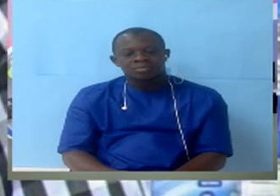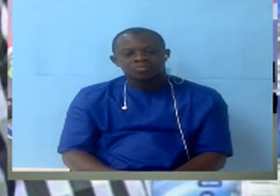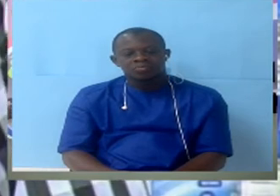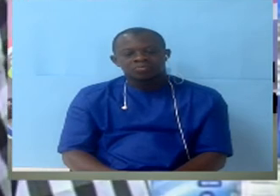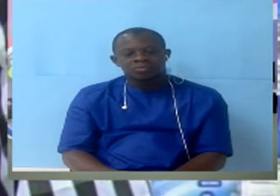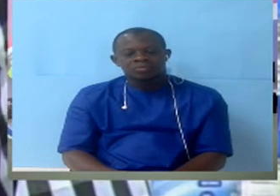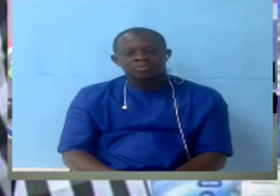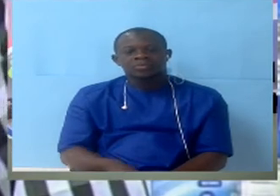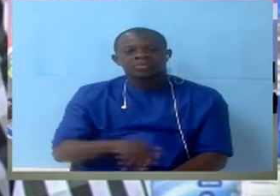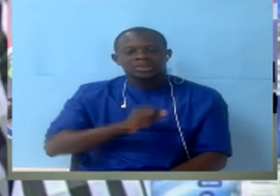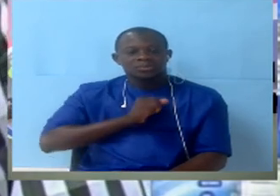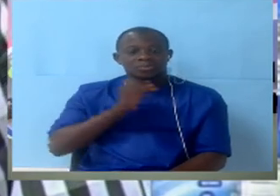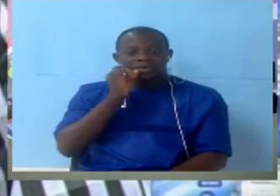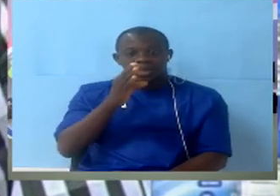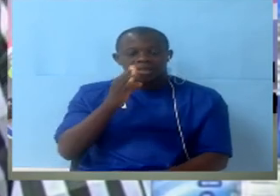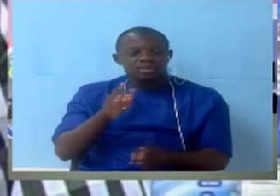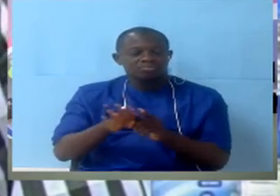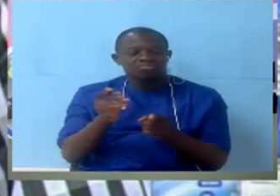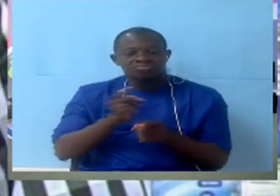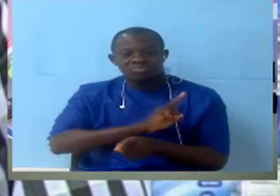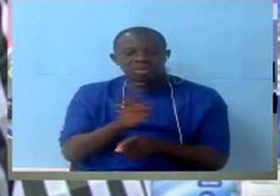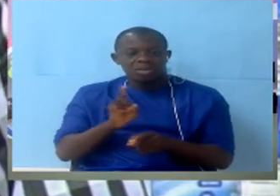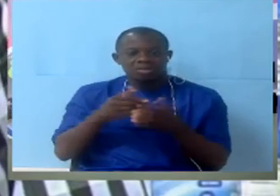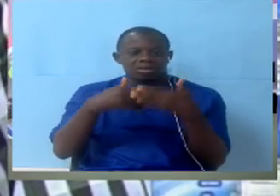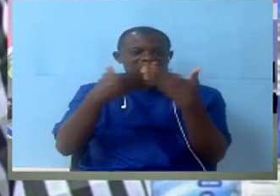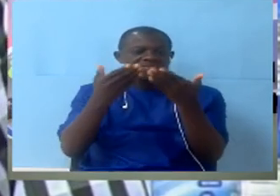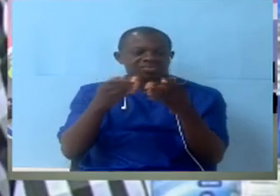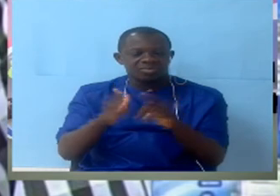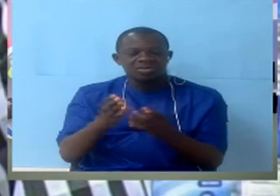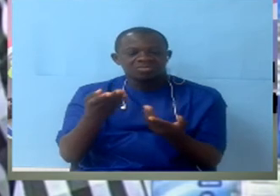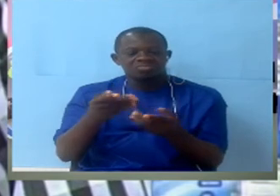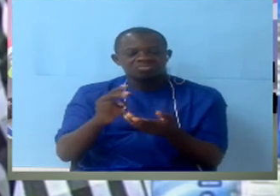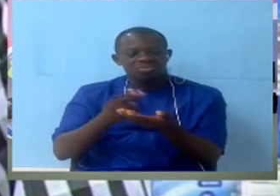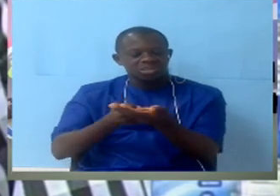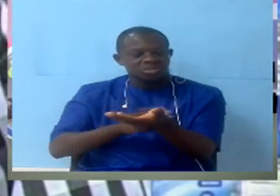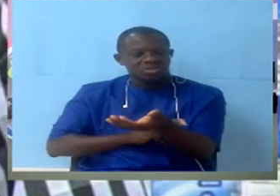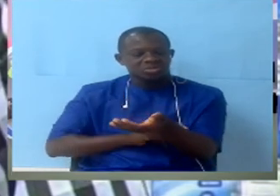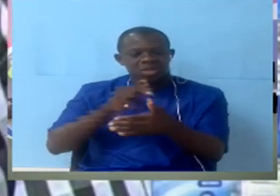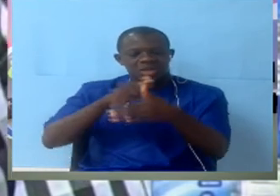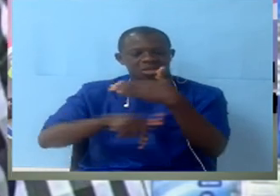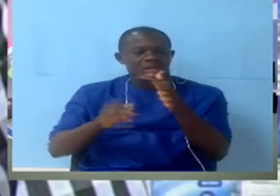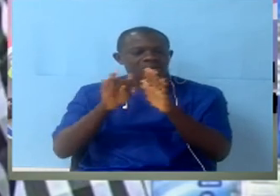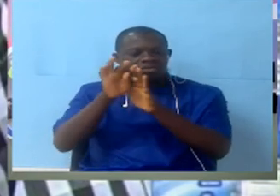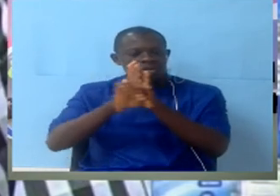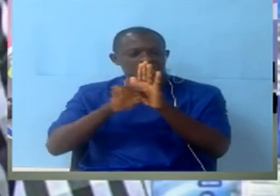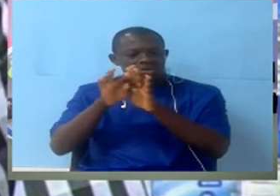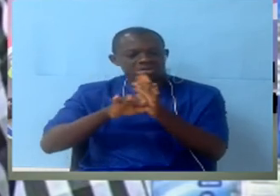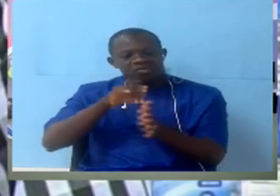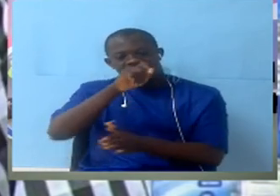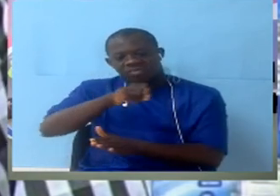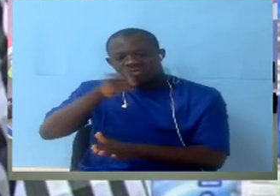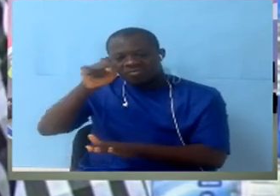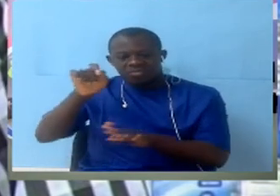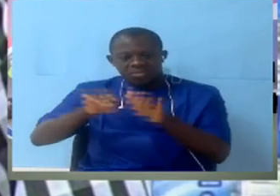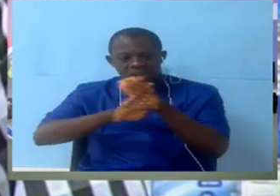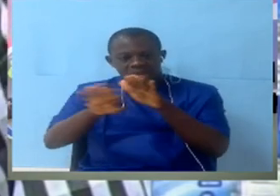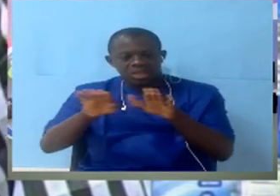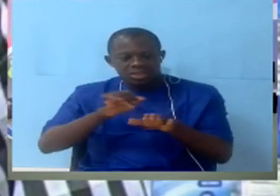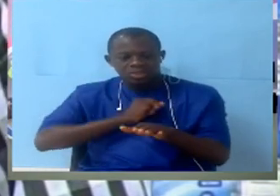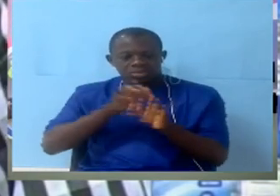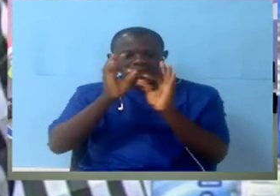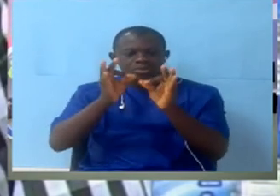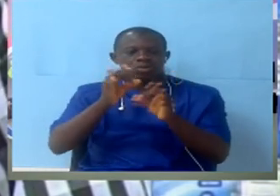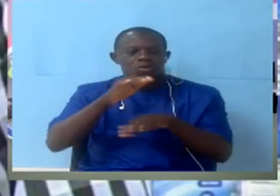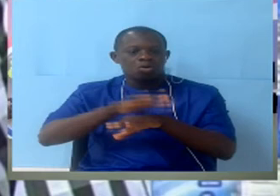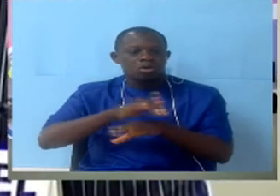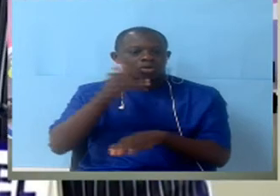Farato farm. They said they were given a ship at the Farato farm. I will explain in telephone also. He explained that to me on the phone.